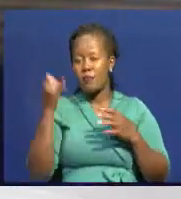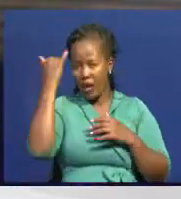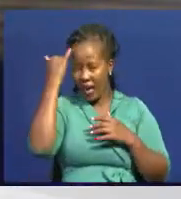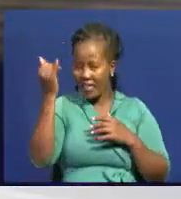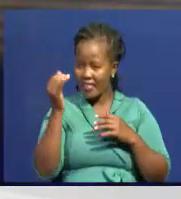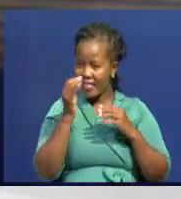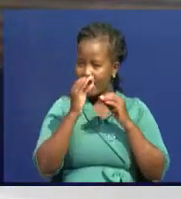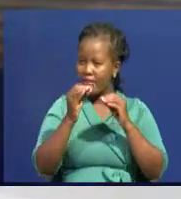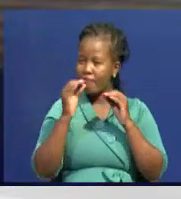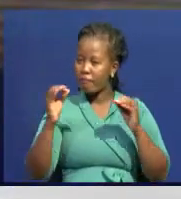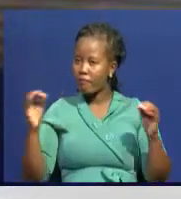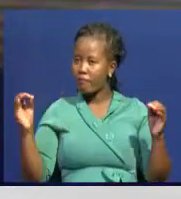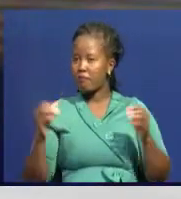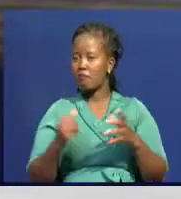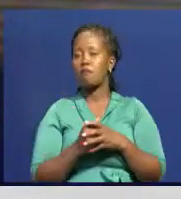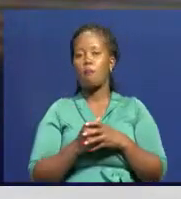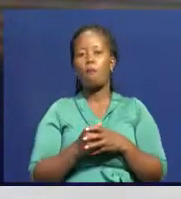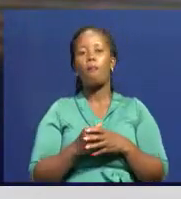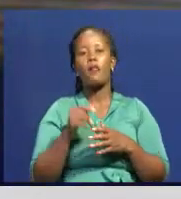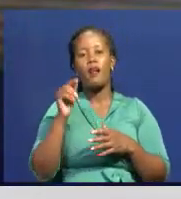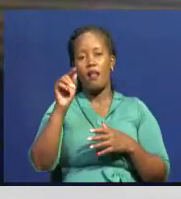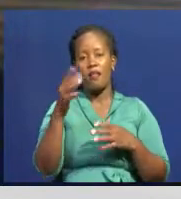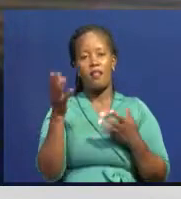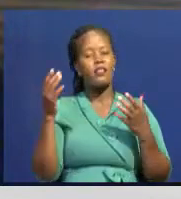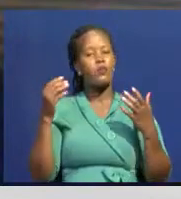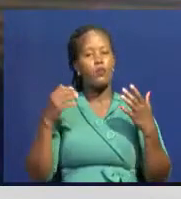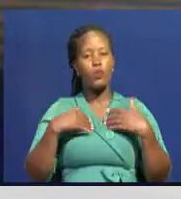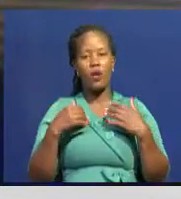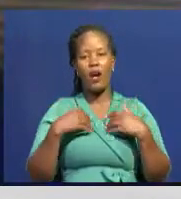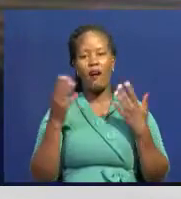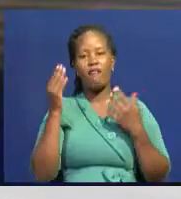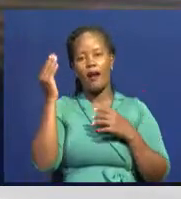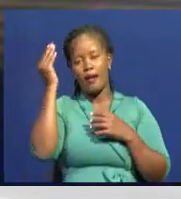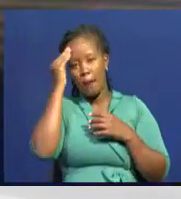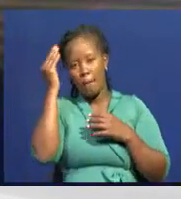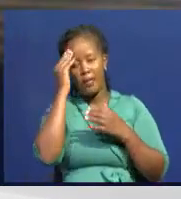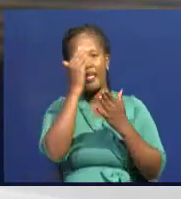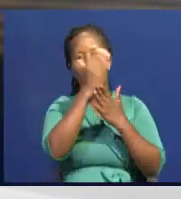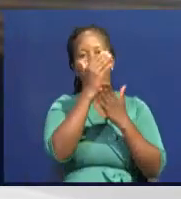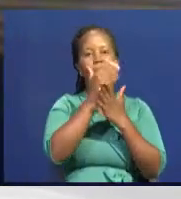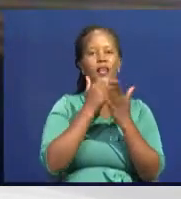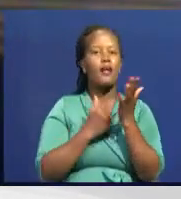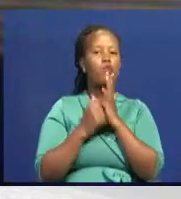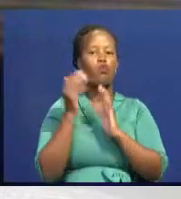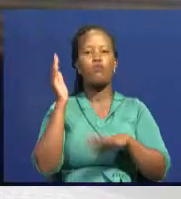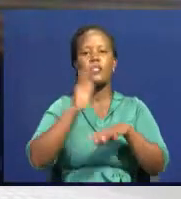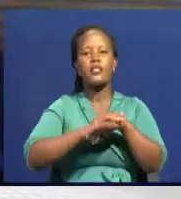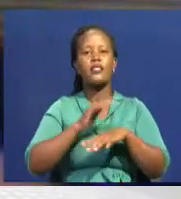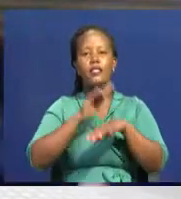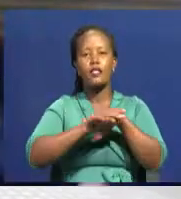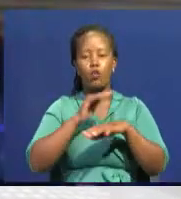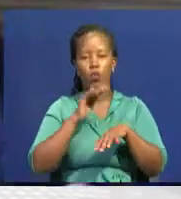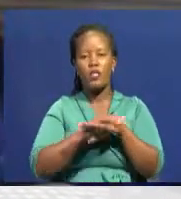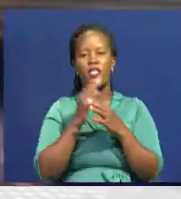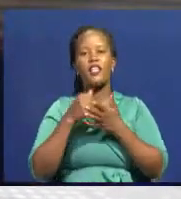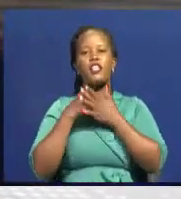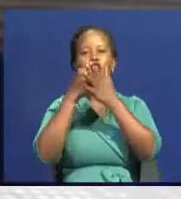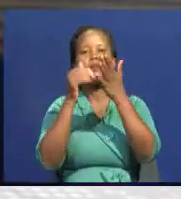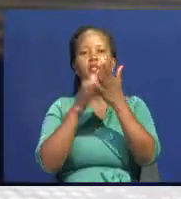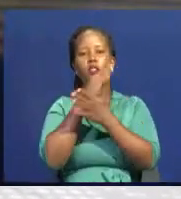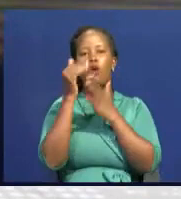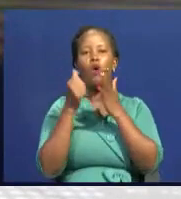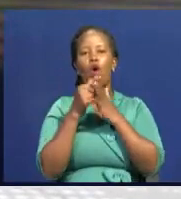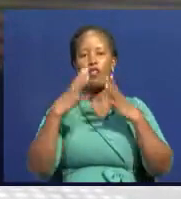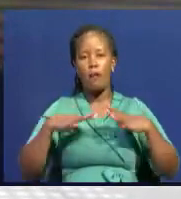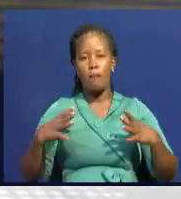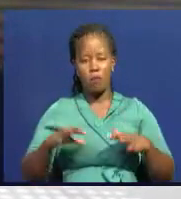doing. I think this course is going to be very helpful in educating those people. Now,